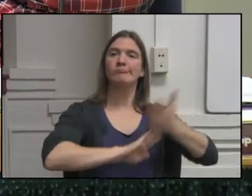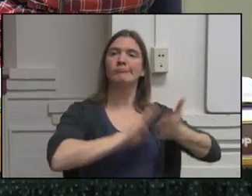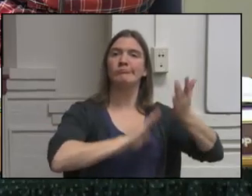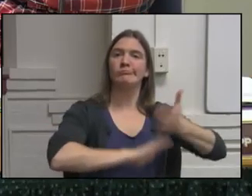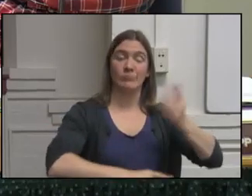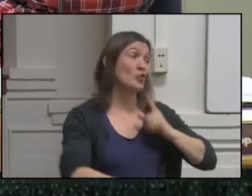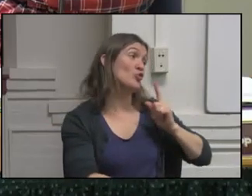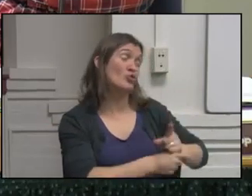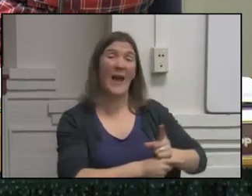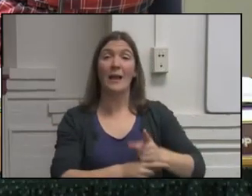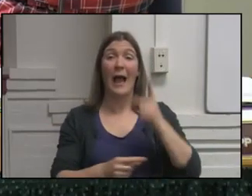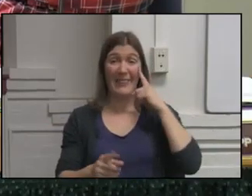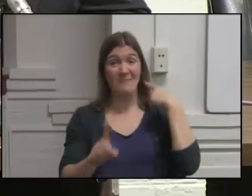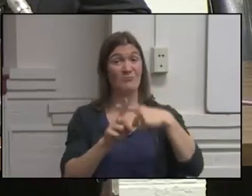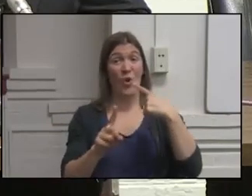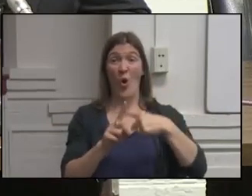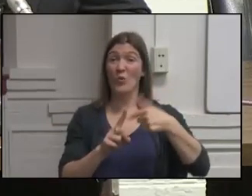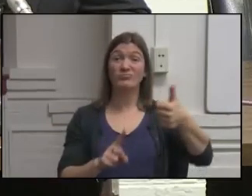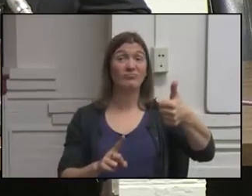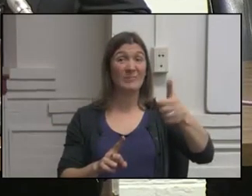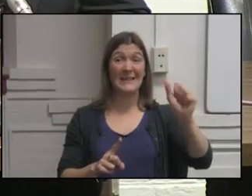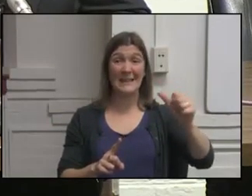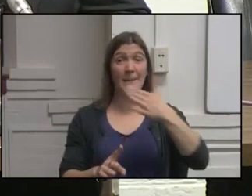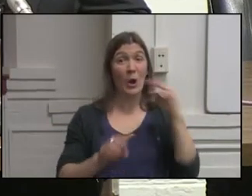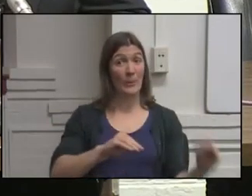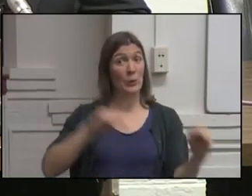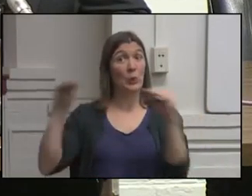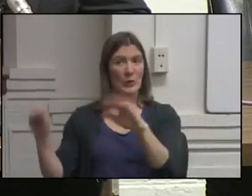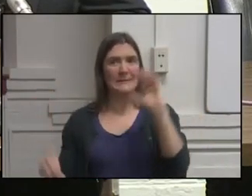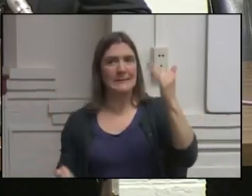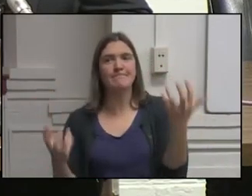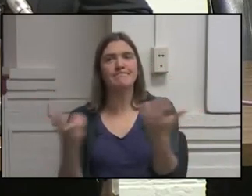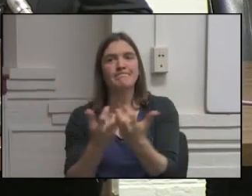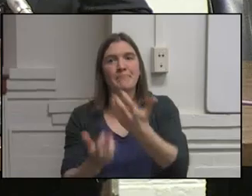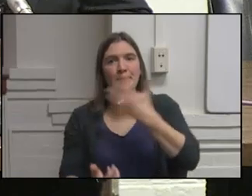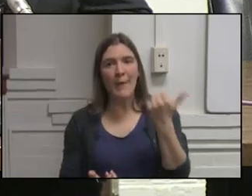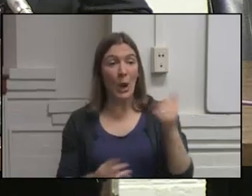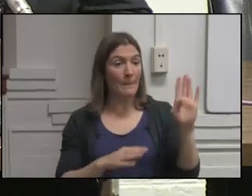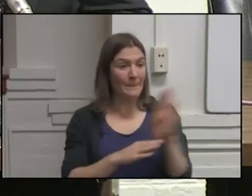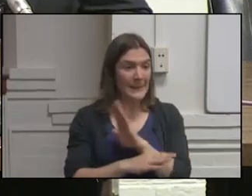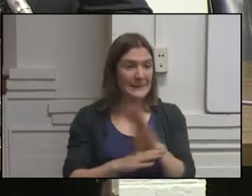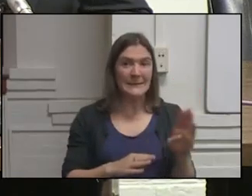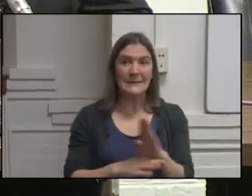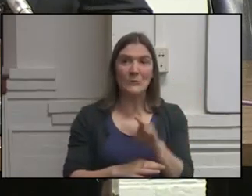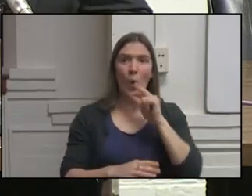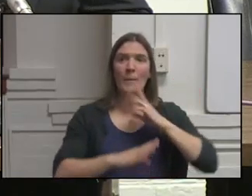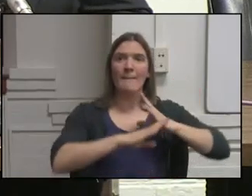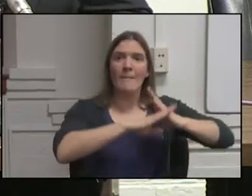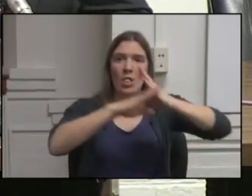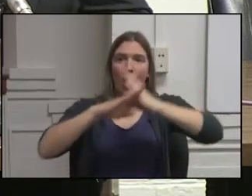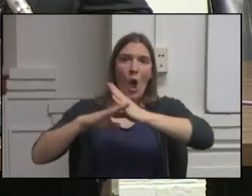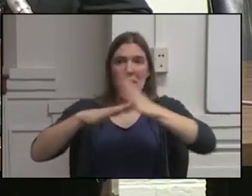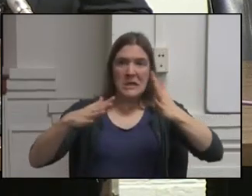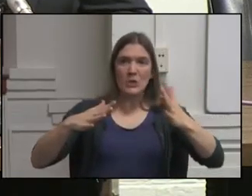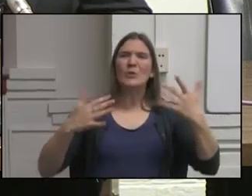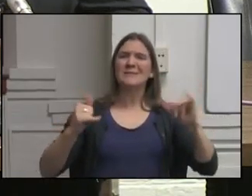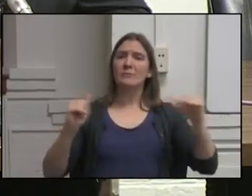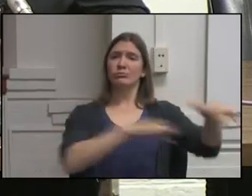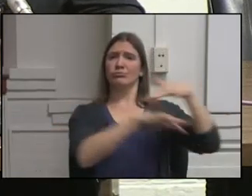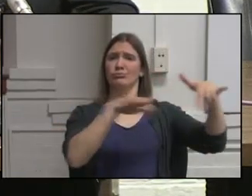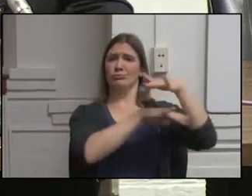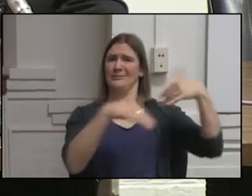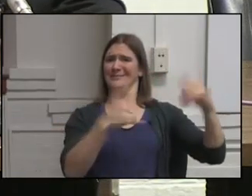Oh, there's a lot of great, thanks, Liz. At the same there's time. A lot of great benefits to it. I think, yeah, the retail establishment won't be blocked. There will be still downtown